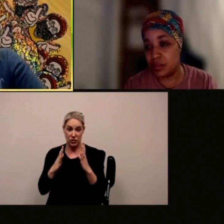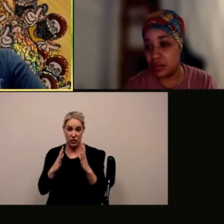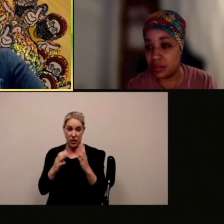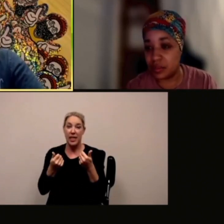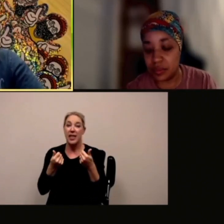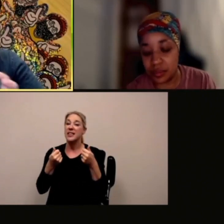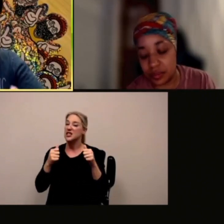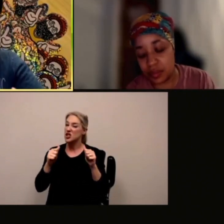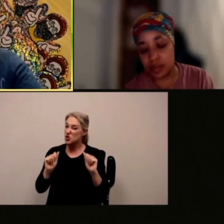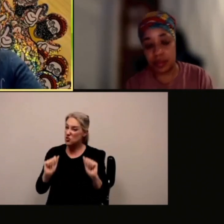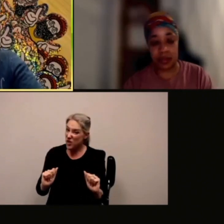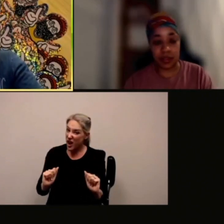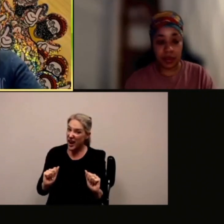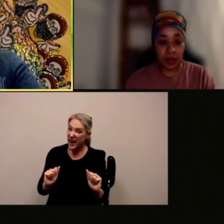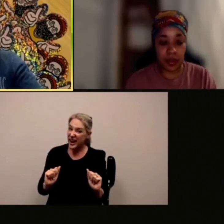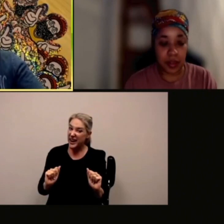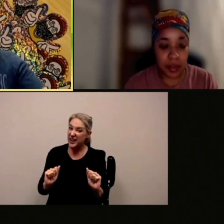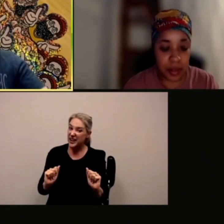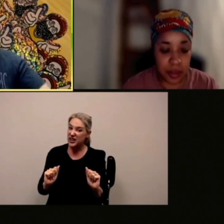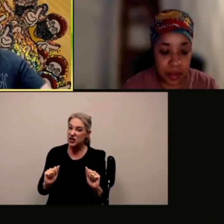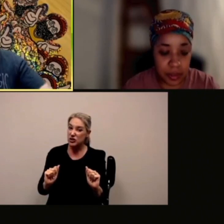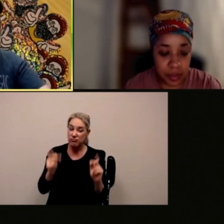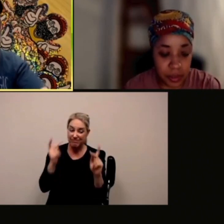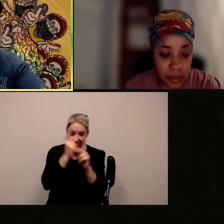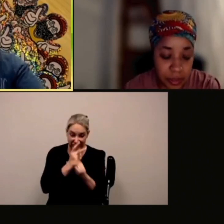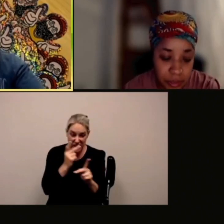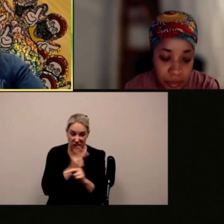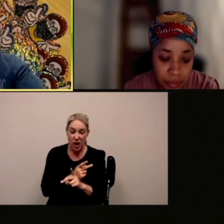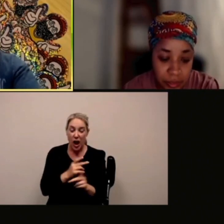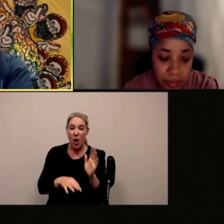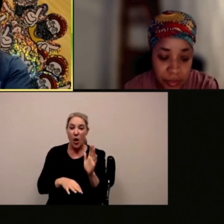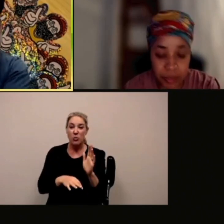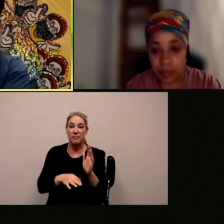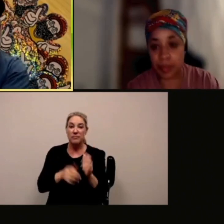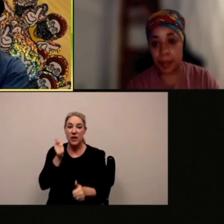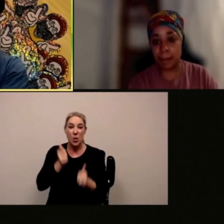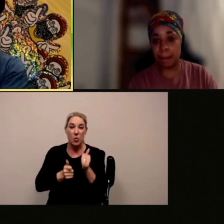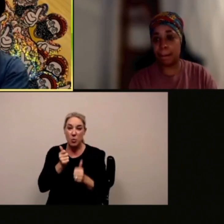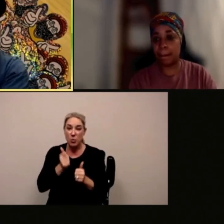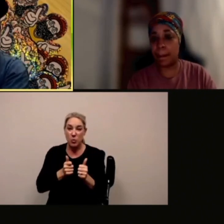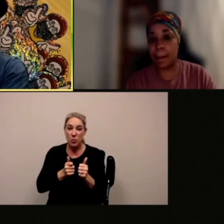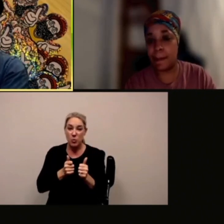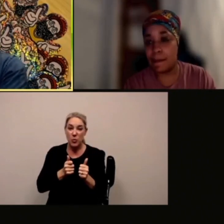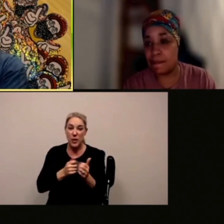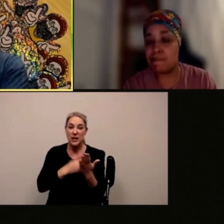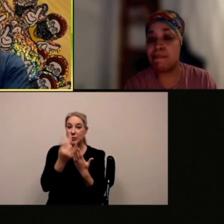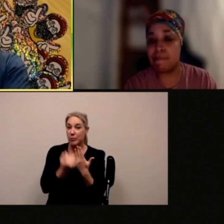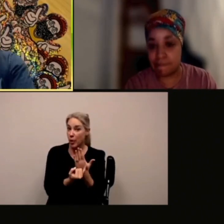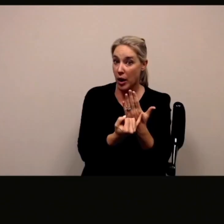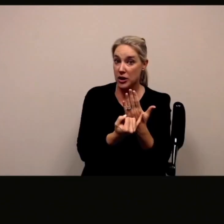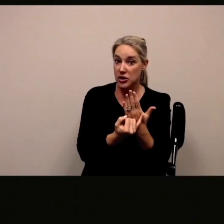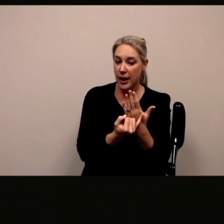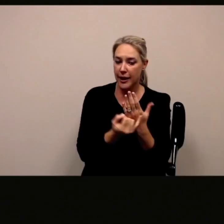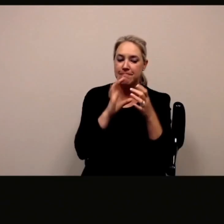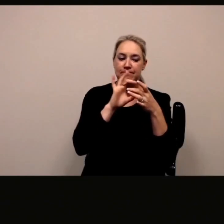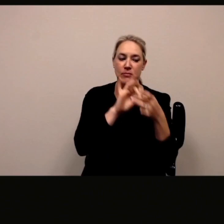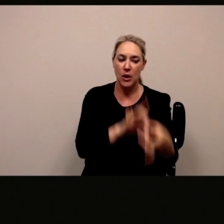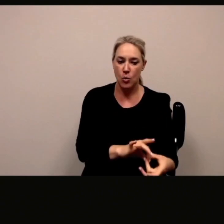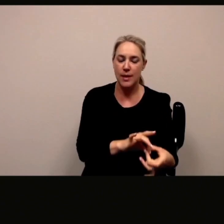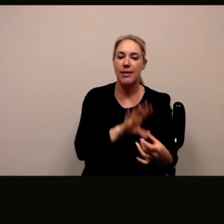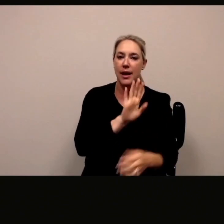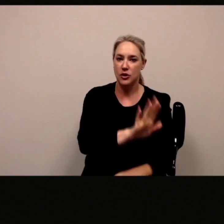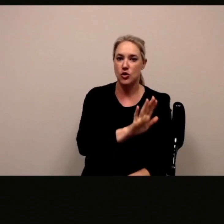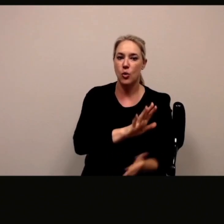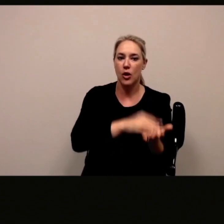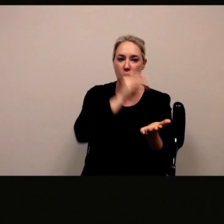to, which bucket of projects is most resonates with your student population, right? There tends to be three